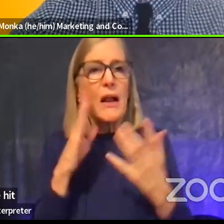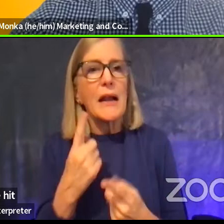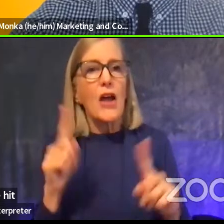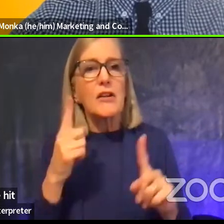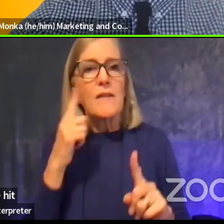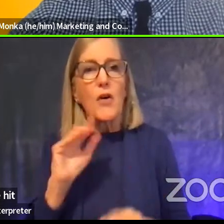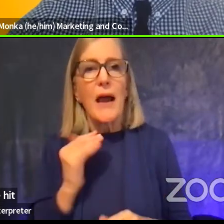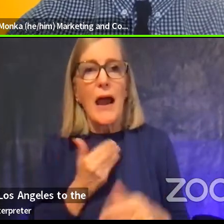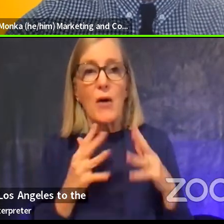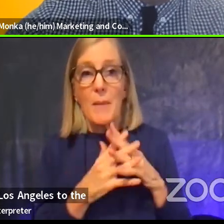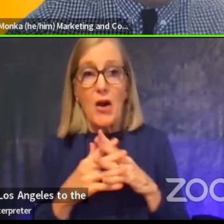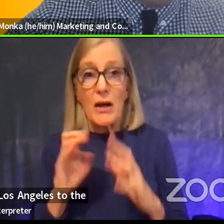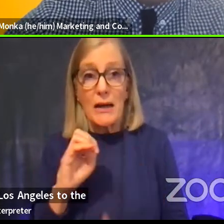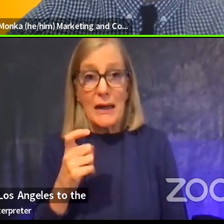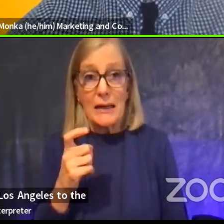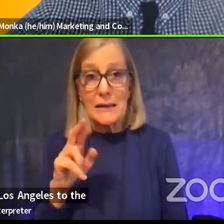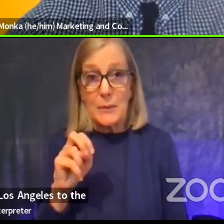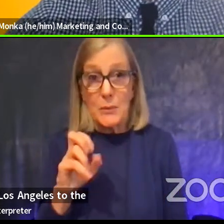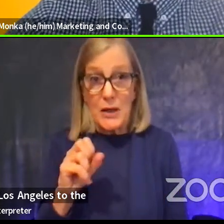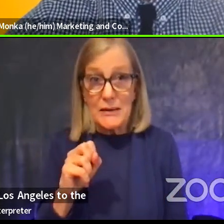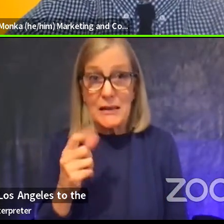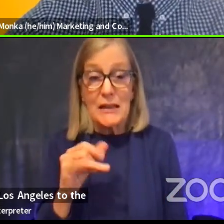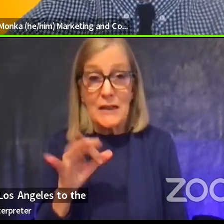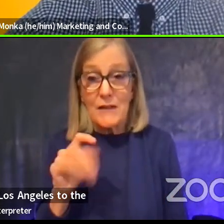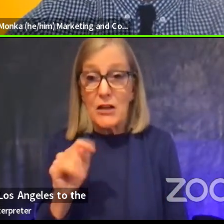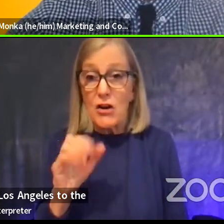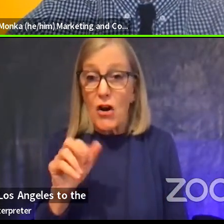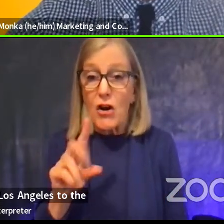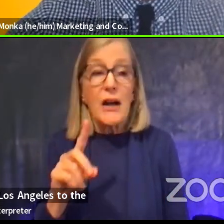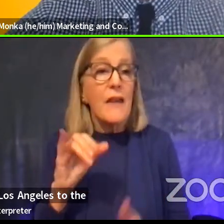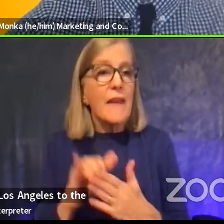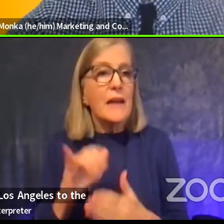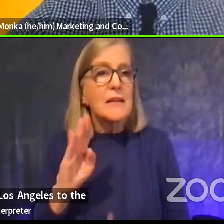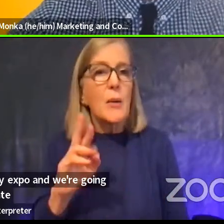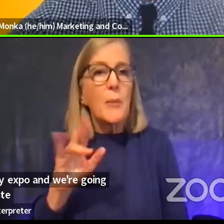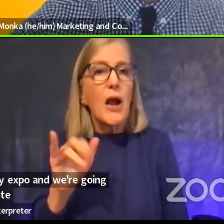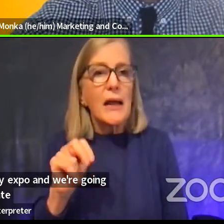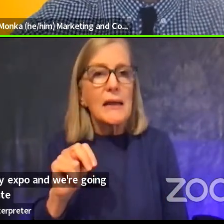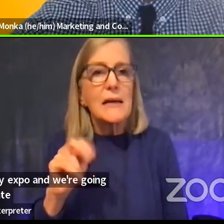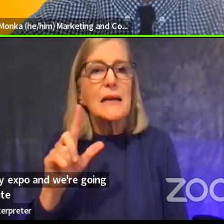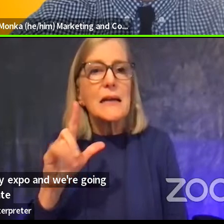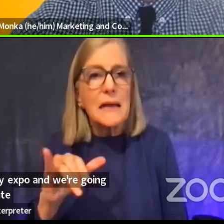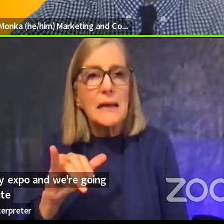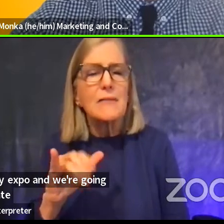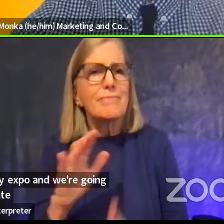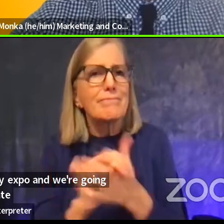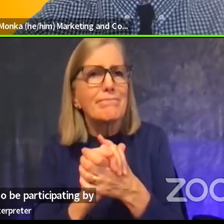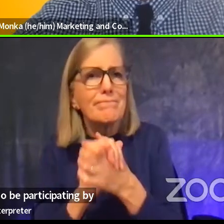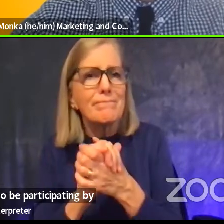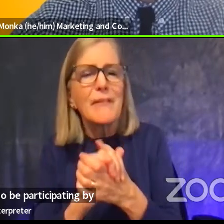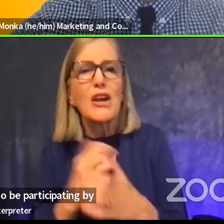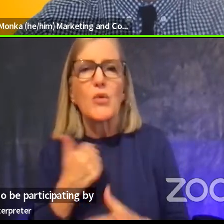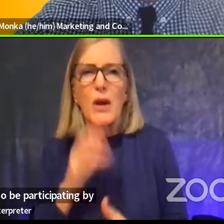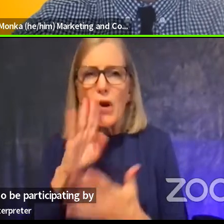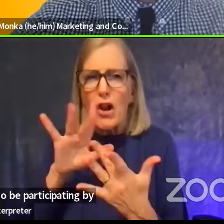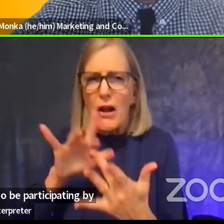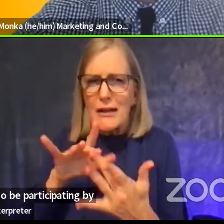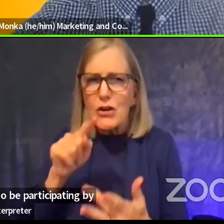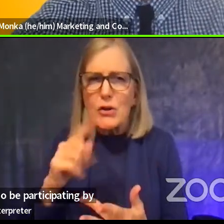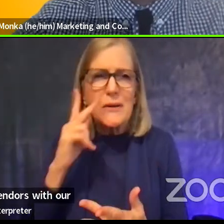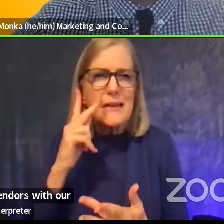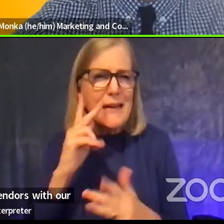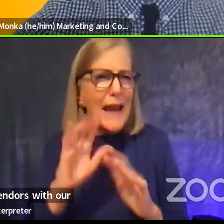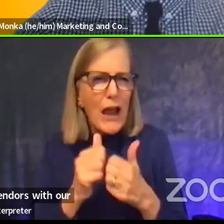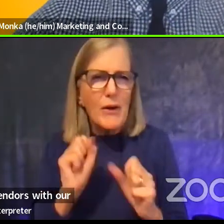Express gift card is Brian Lee. Congratulations. And we will be in contact with you to see how we could get those prizes to